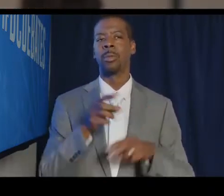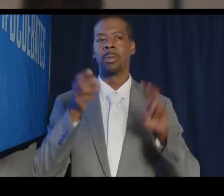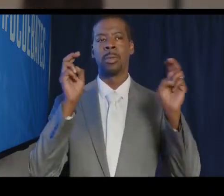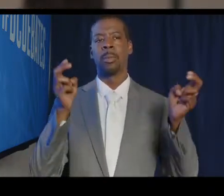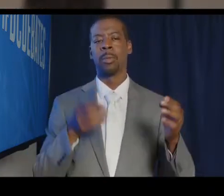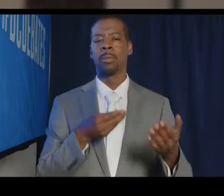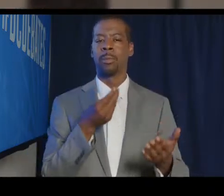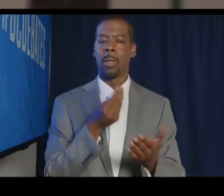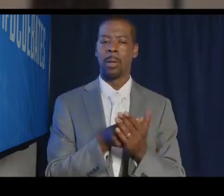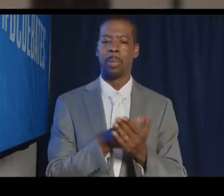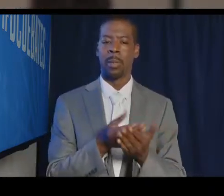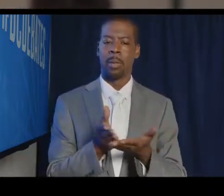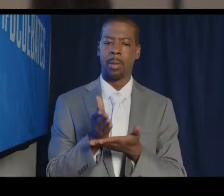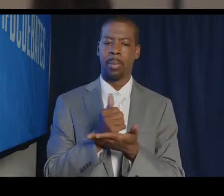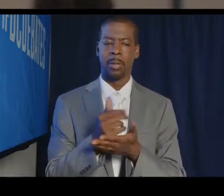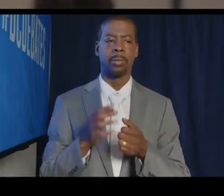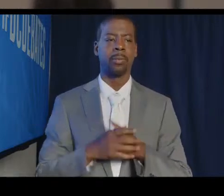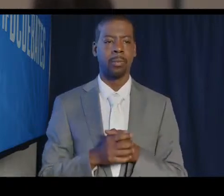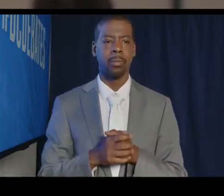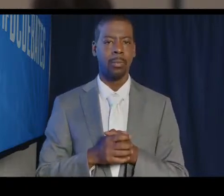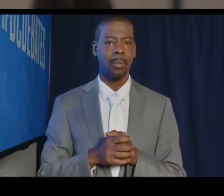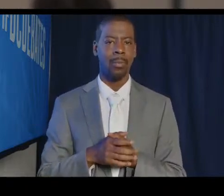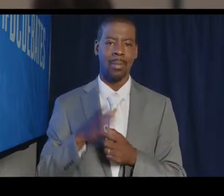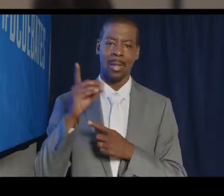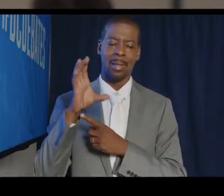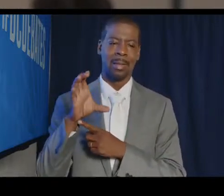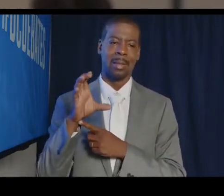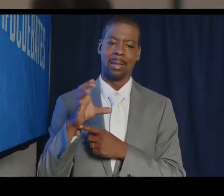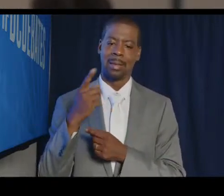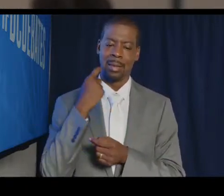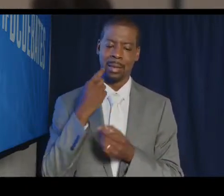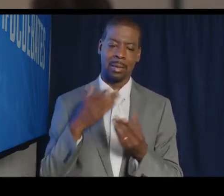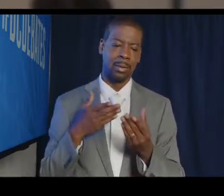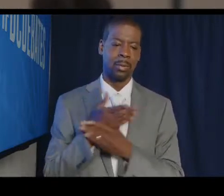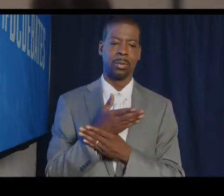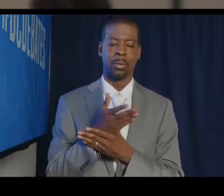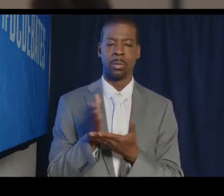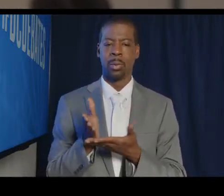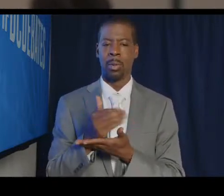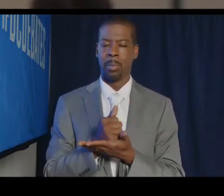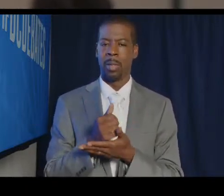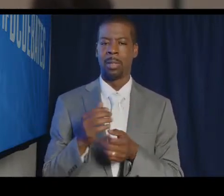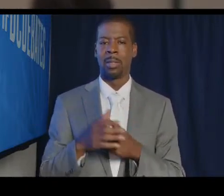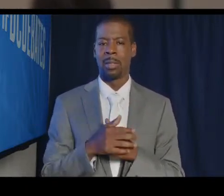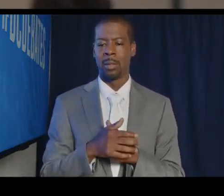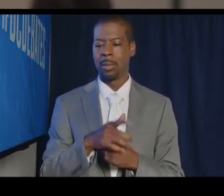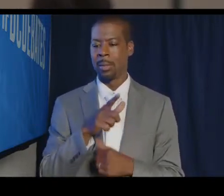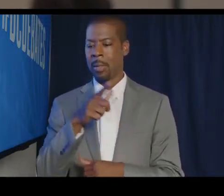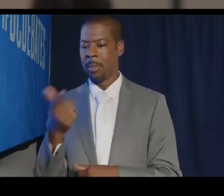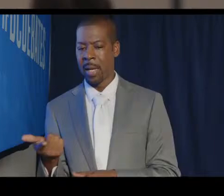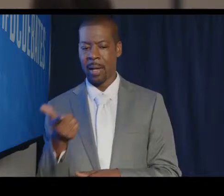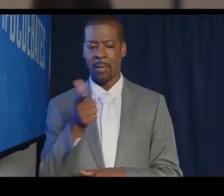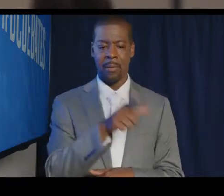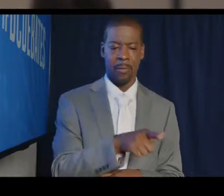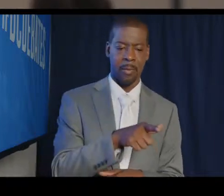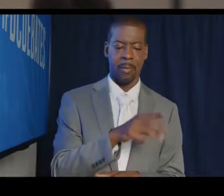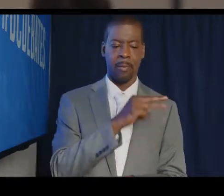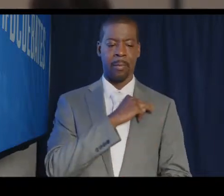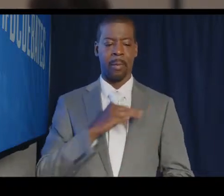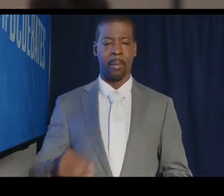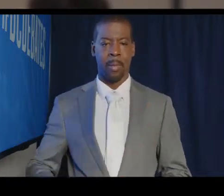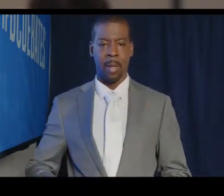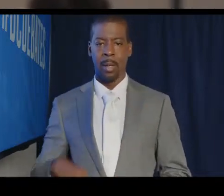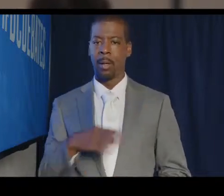finances. DC just went through another austere budget cycle with a back and forth between the Bowser administration and the council over cuts to